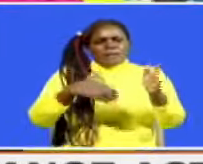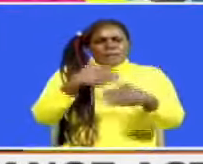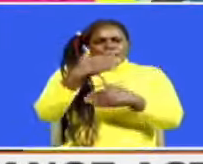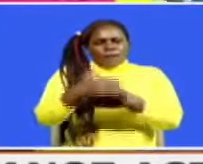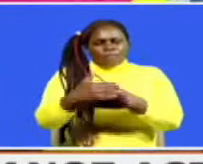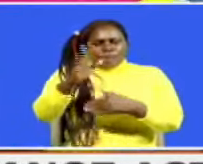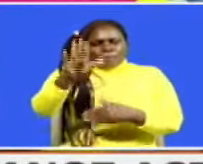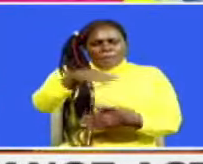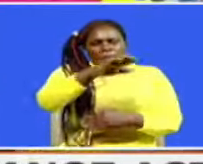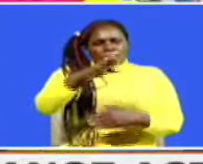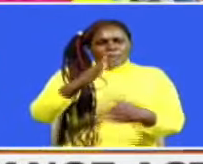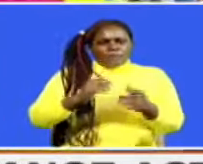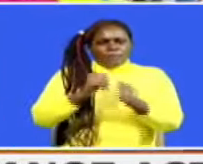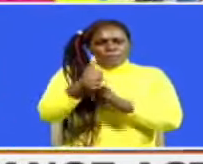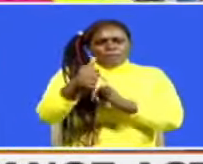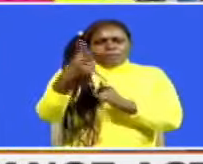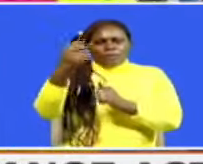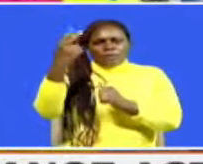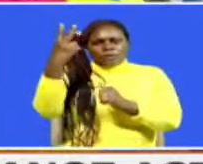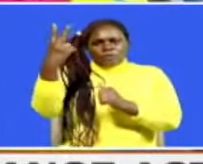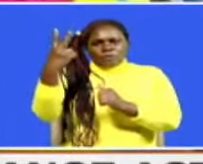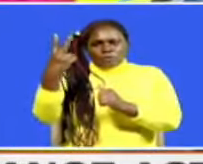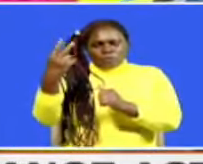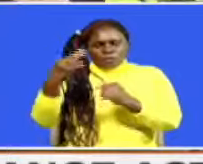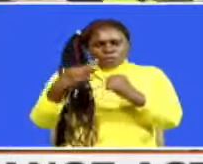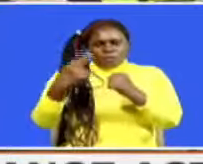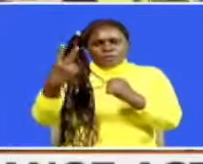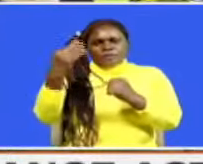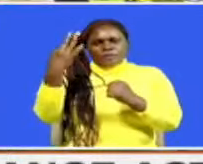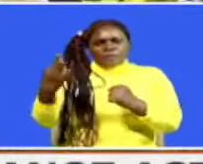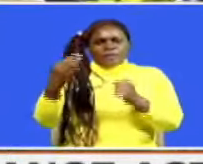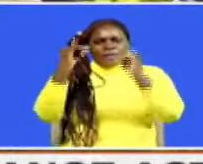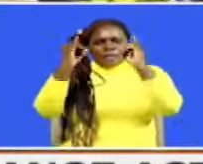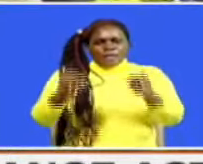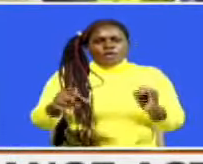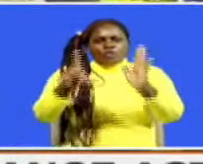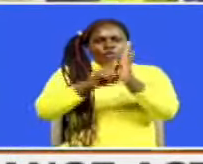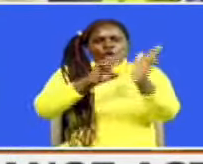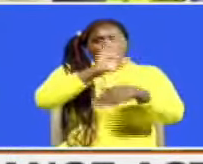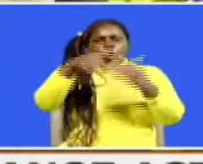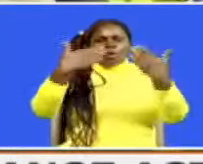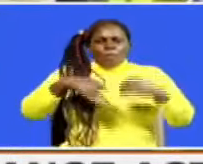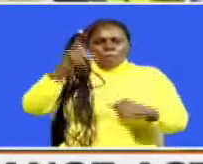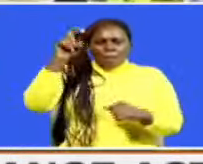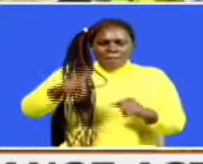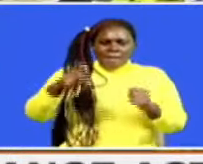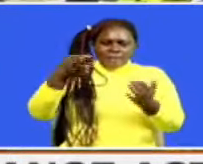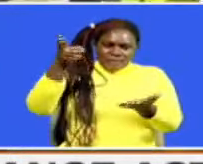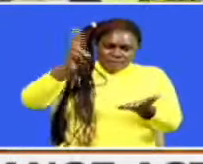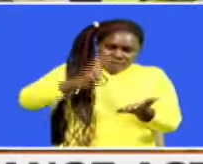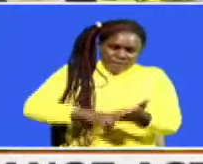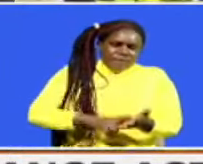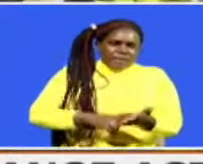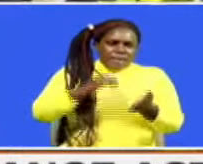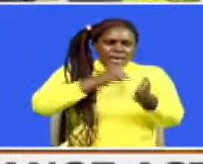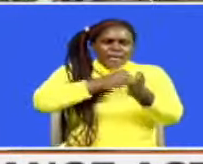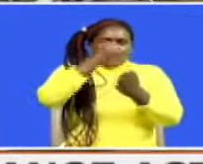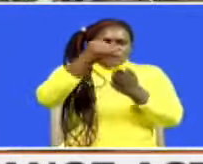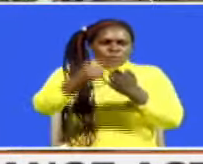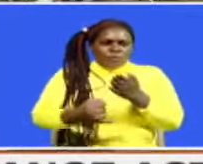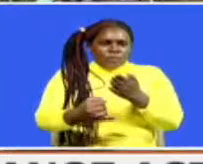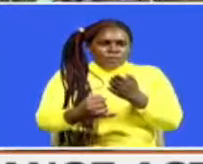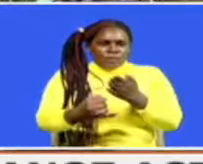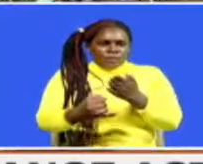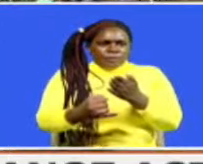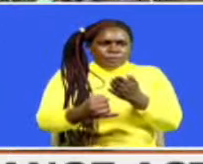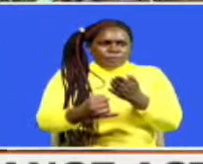by Parliament in 19th October 2023. Under the new law, all Kenyans are required to be registered to the medical insurance scheme to access